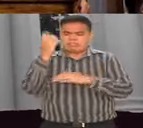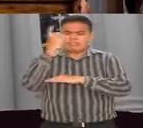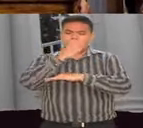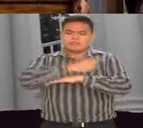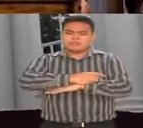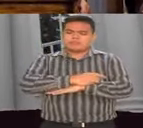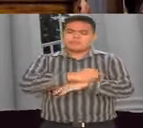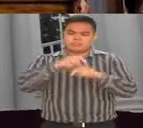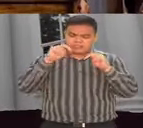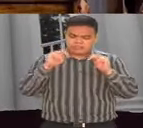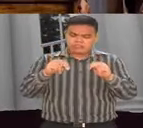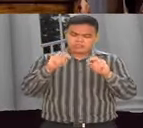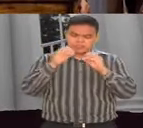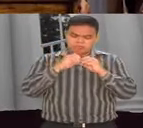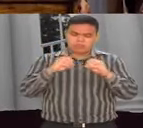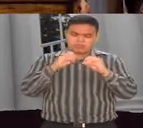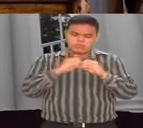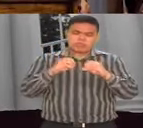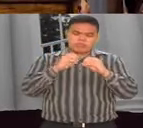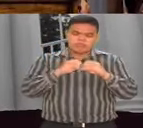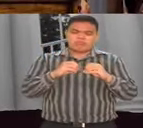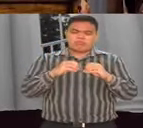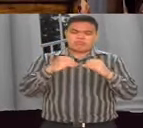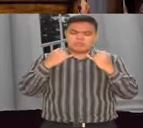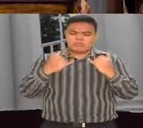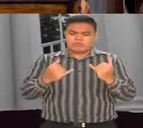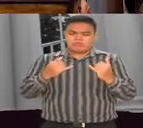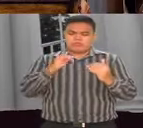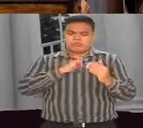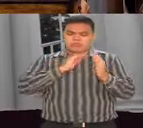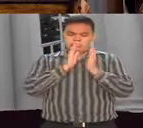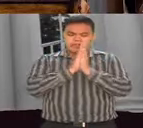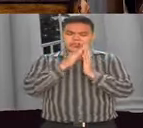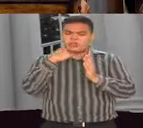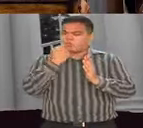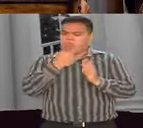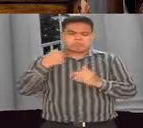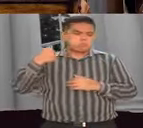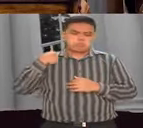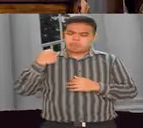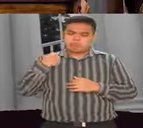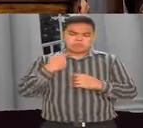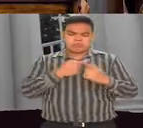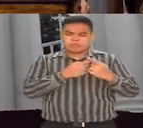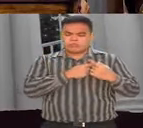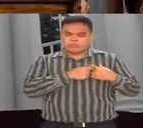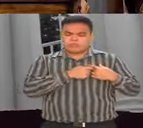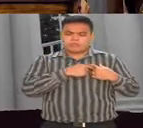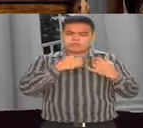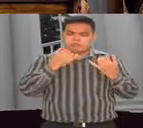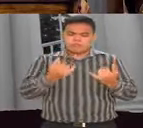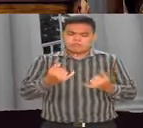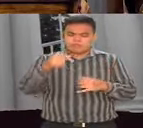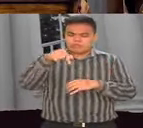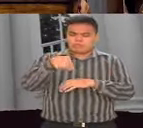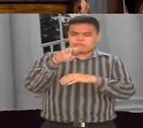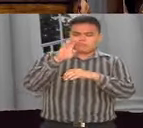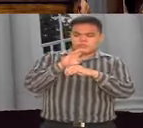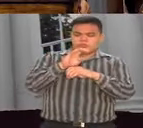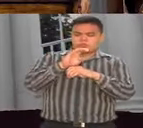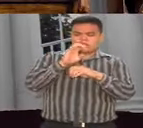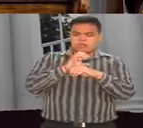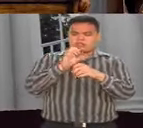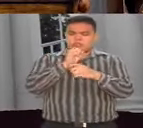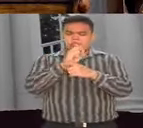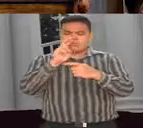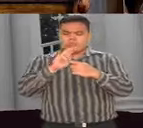you now more than ever. We commit each and every one to you. If there's anyone here today, maybe in the auditorium or maybe tuned in online